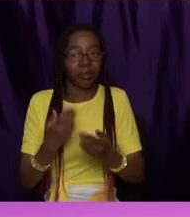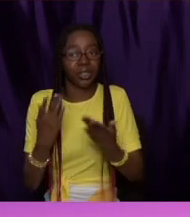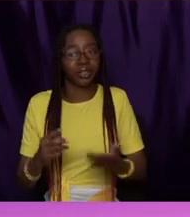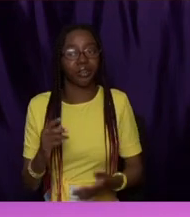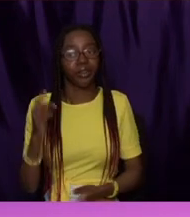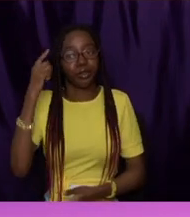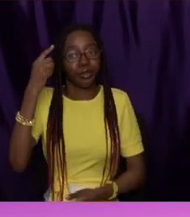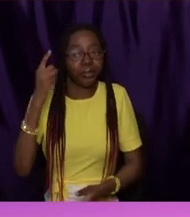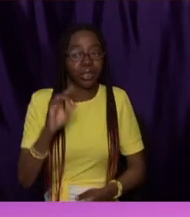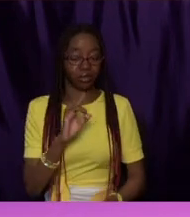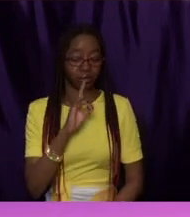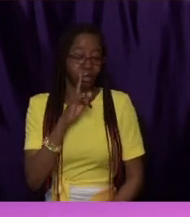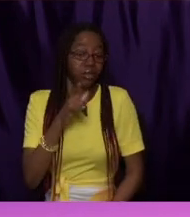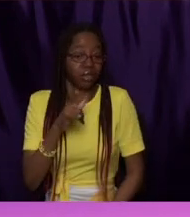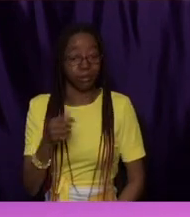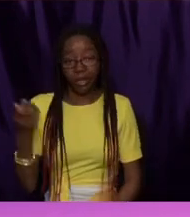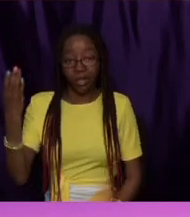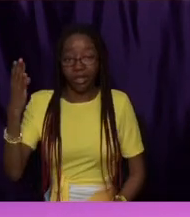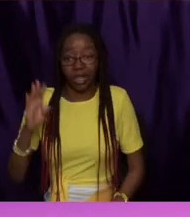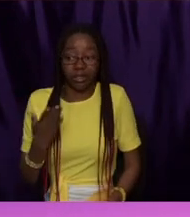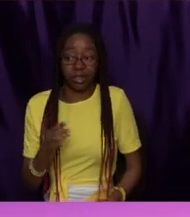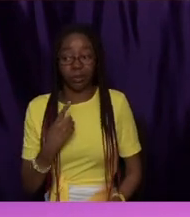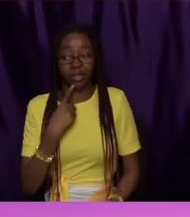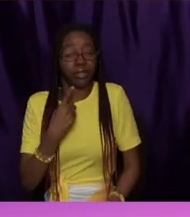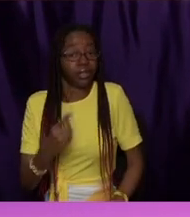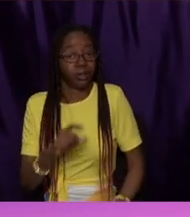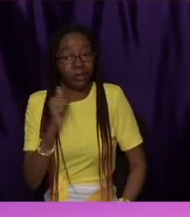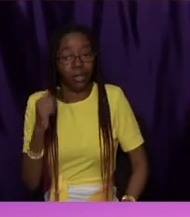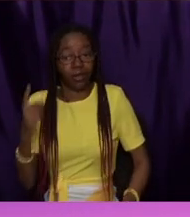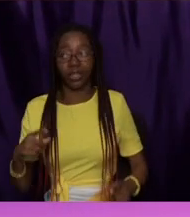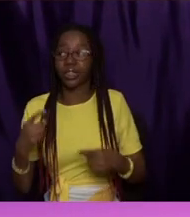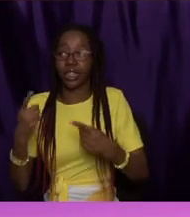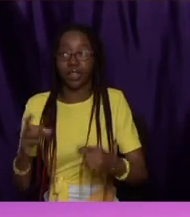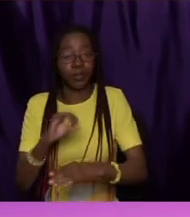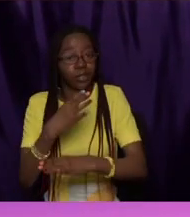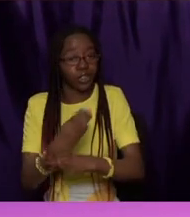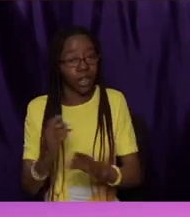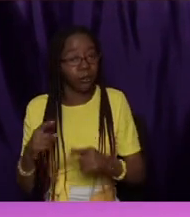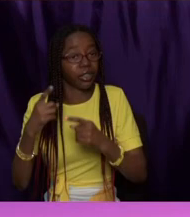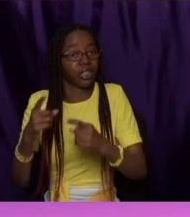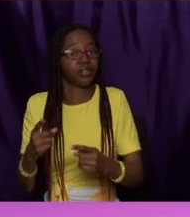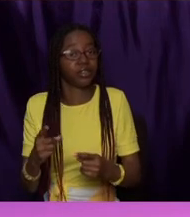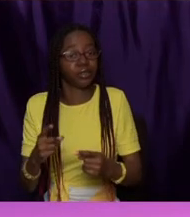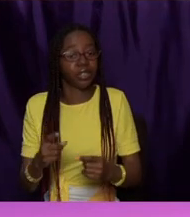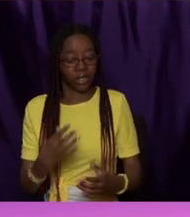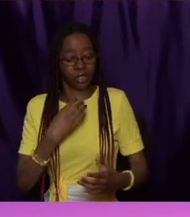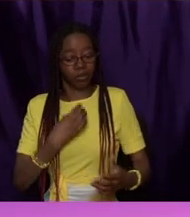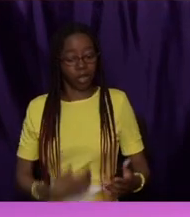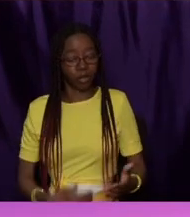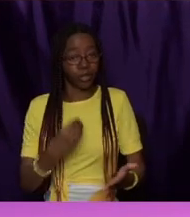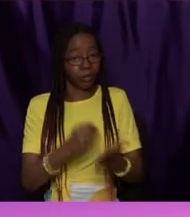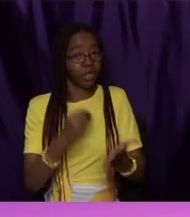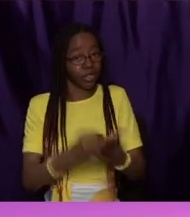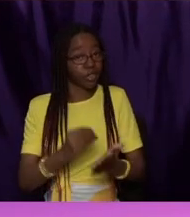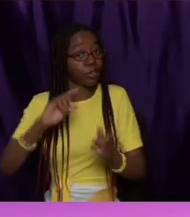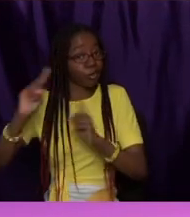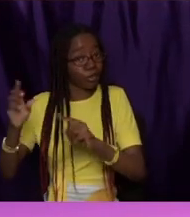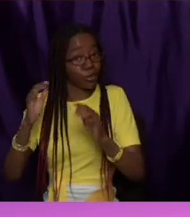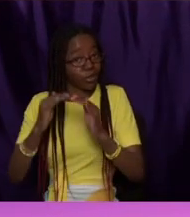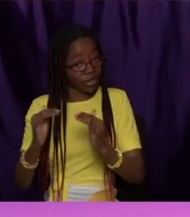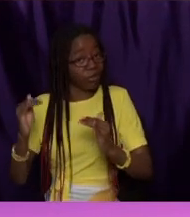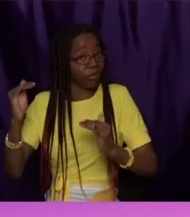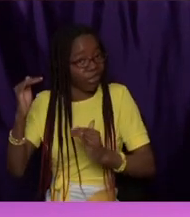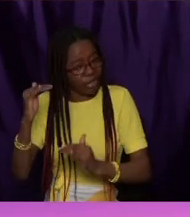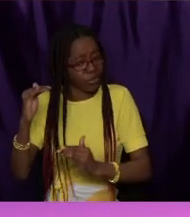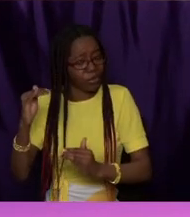up, God just might tell them not only to give you a job, but give you some starter money so that you can go to another